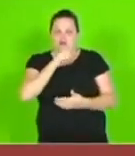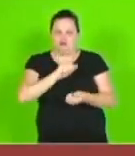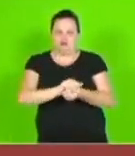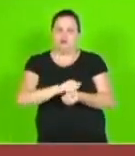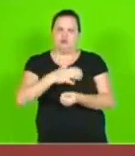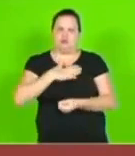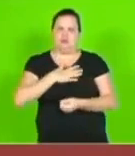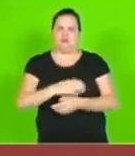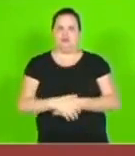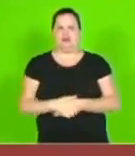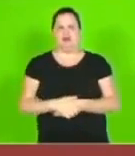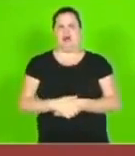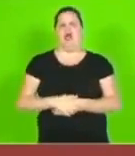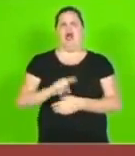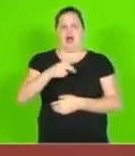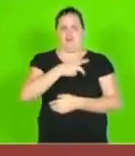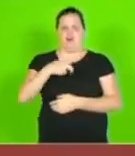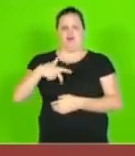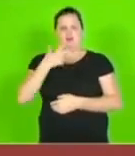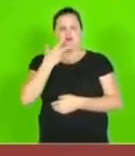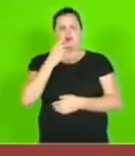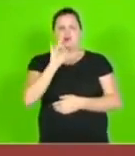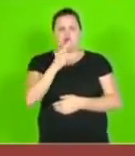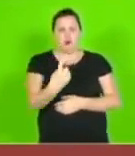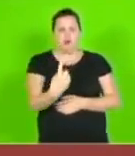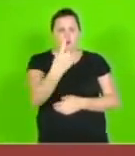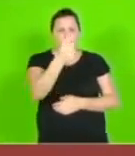weren't expecting this.